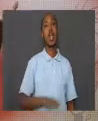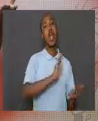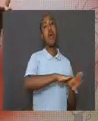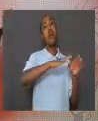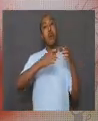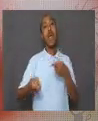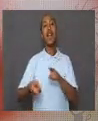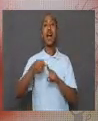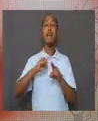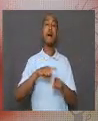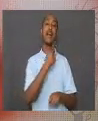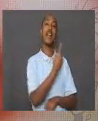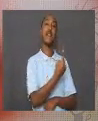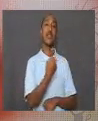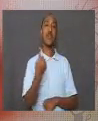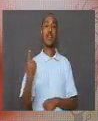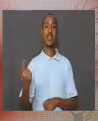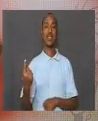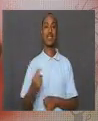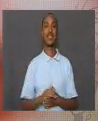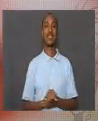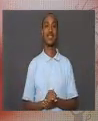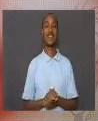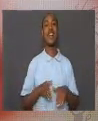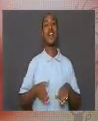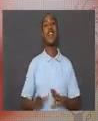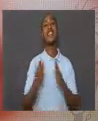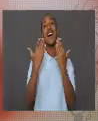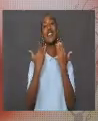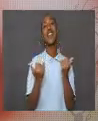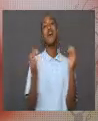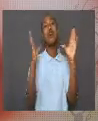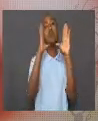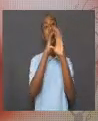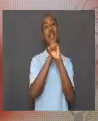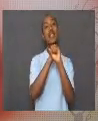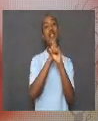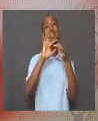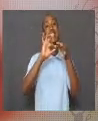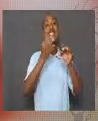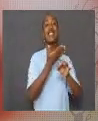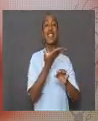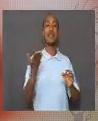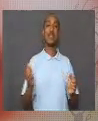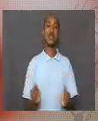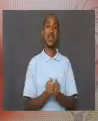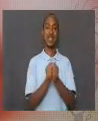Welcome back, everyone. Let us now complete the statement